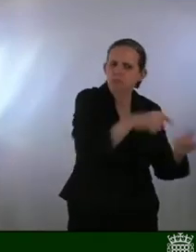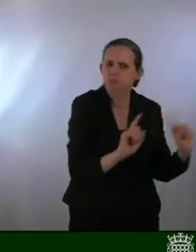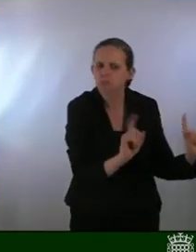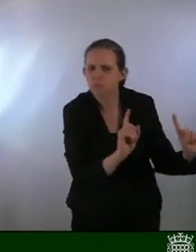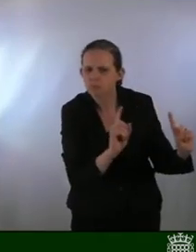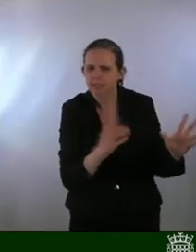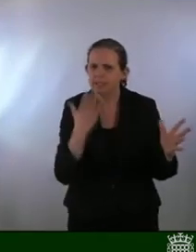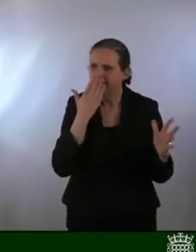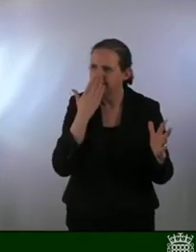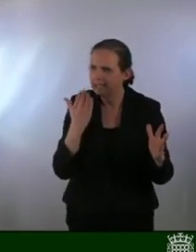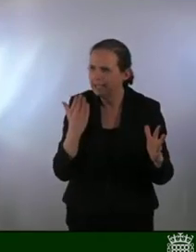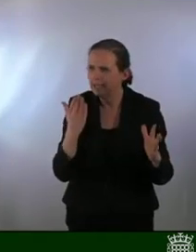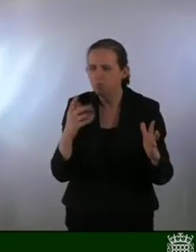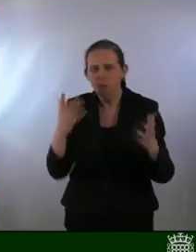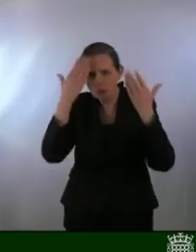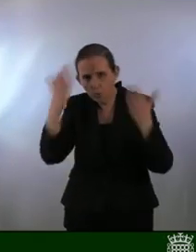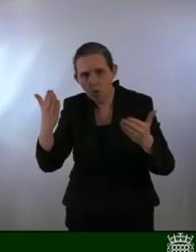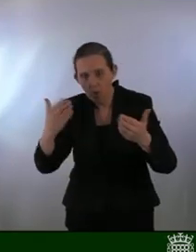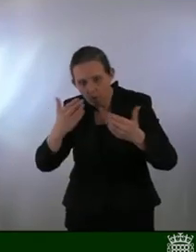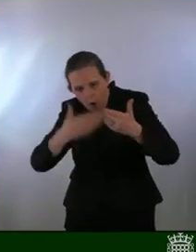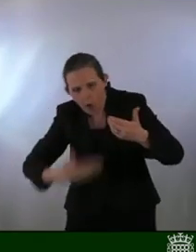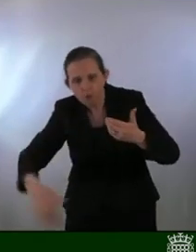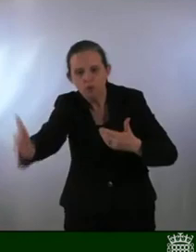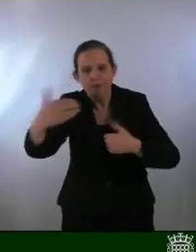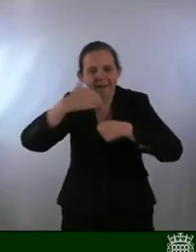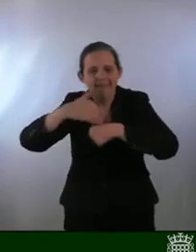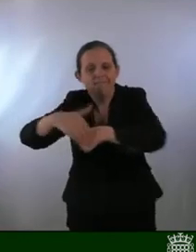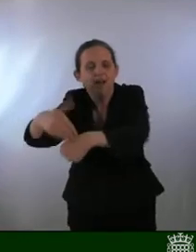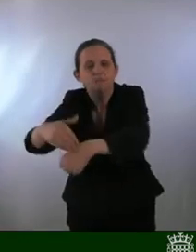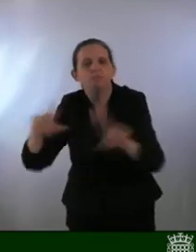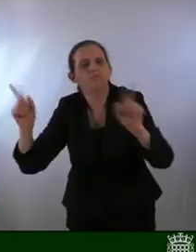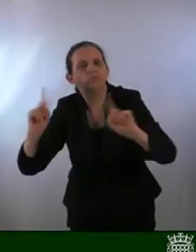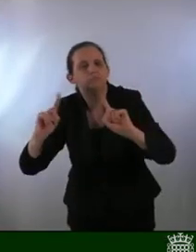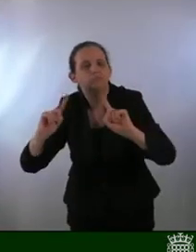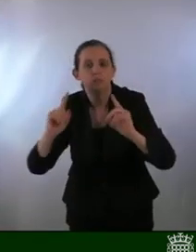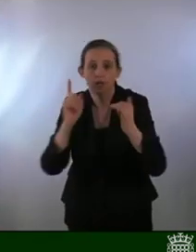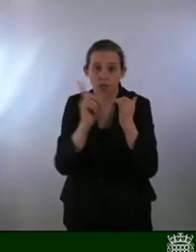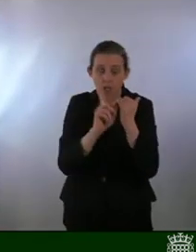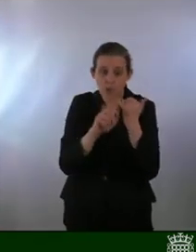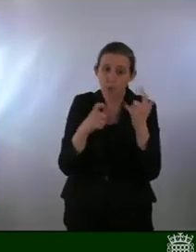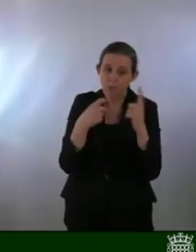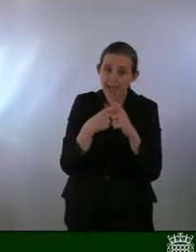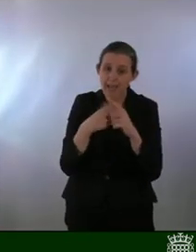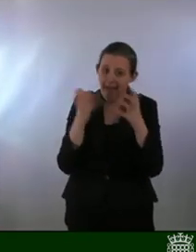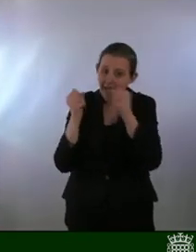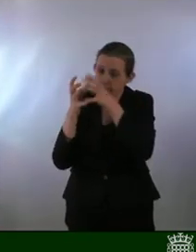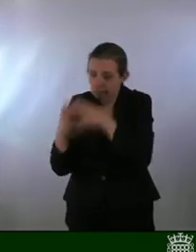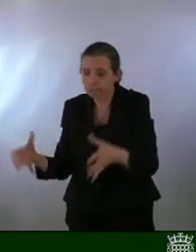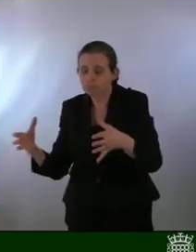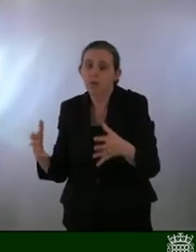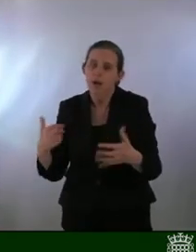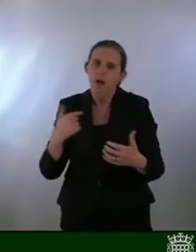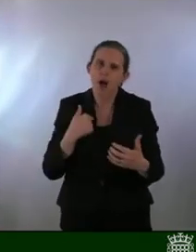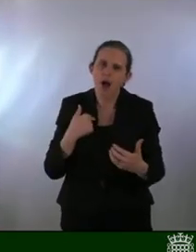this virus is long-term. The UK is now facing an exponential rise, and I therefore welcome the UK